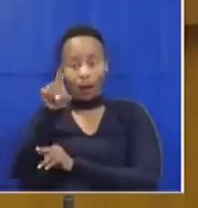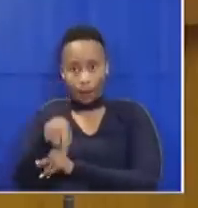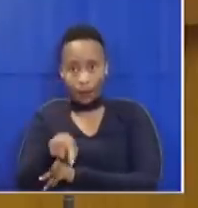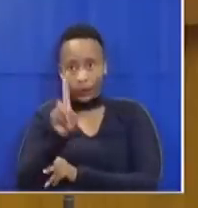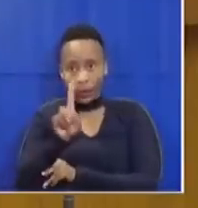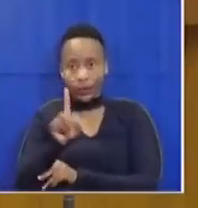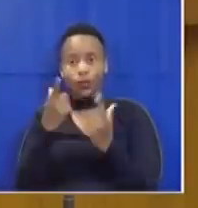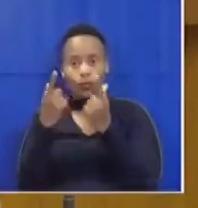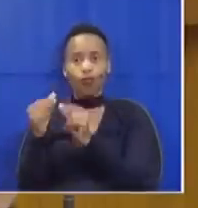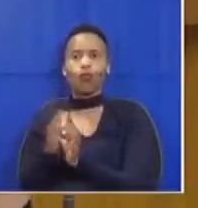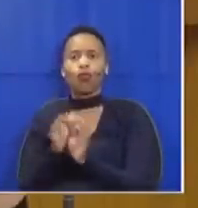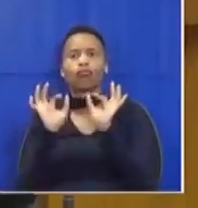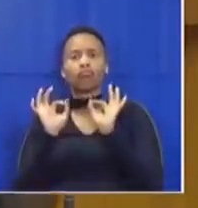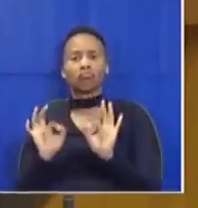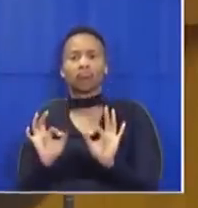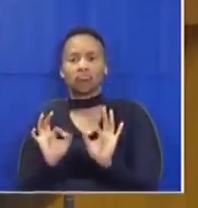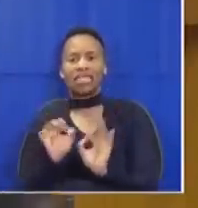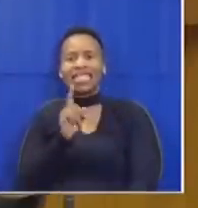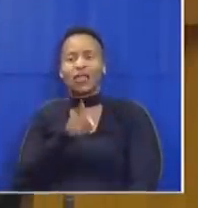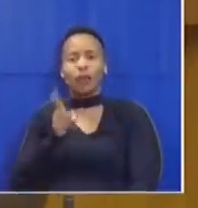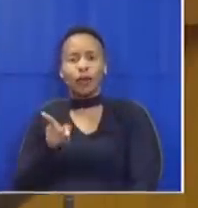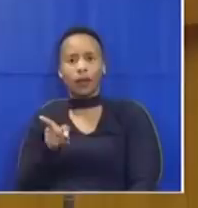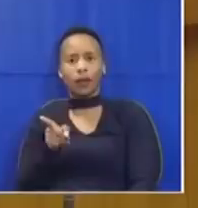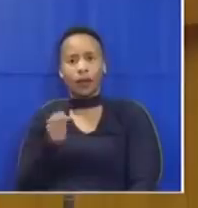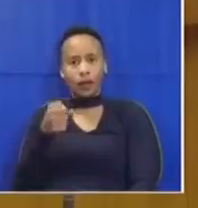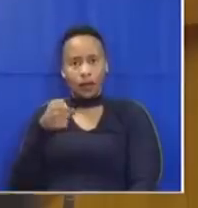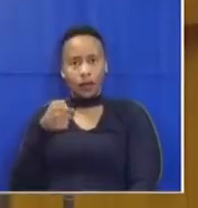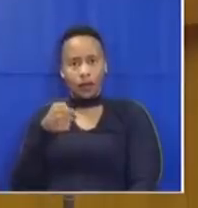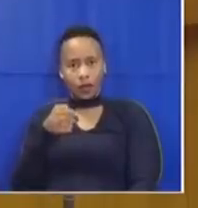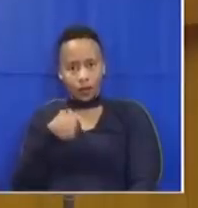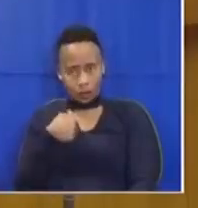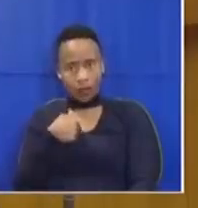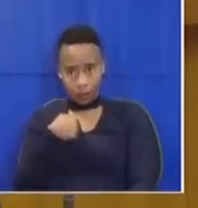was very important. I was arrested for transgressing the laws of